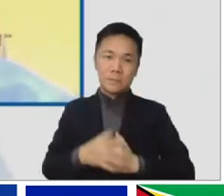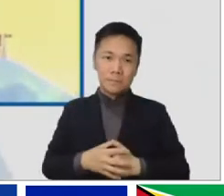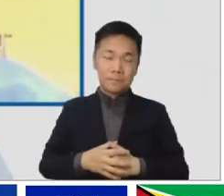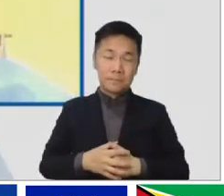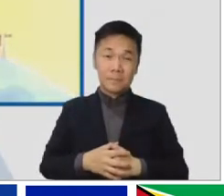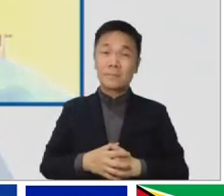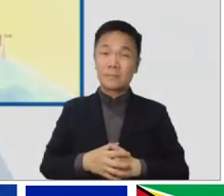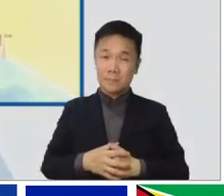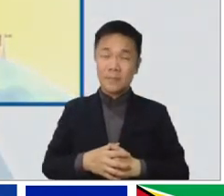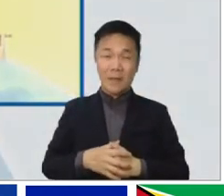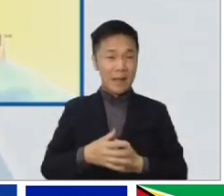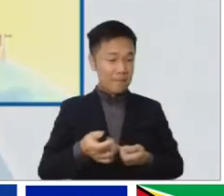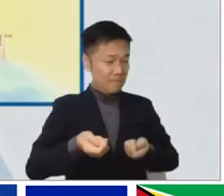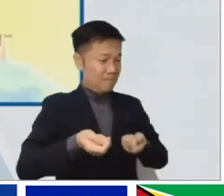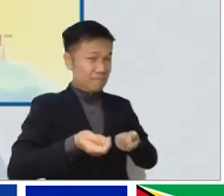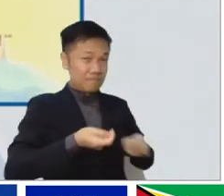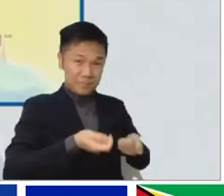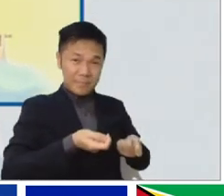many ways been built up